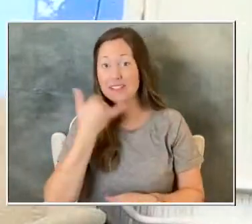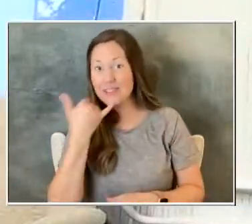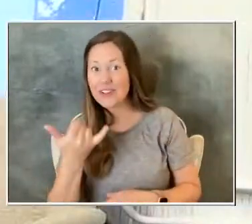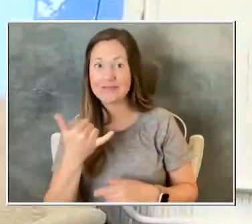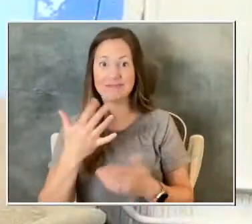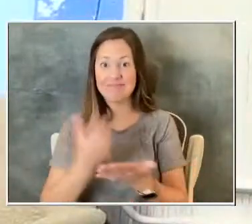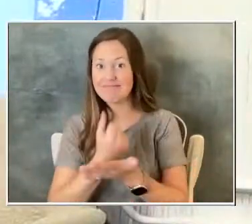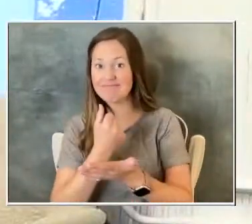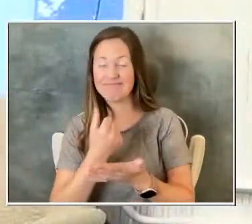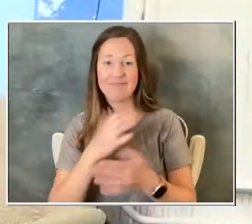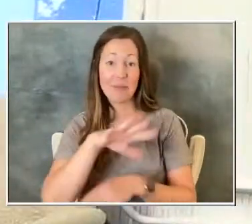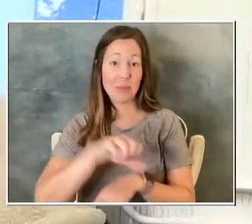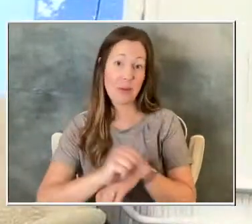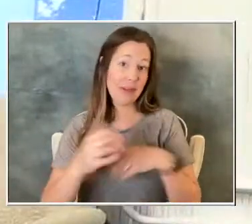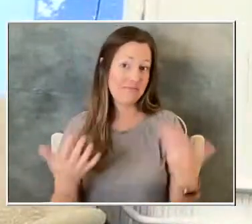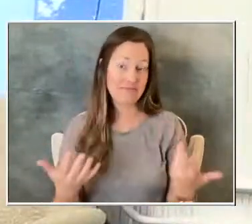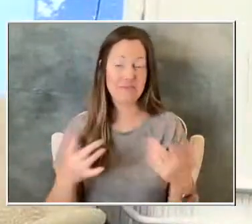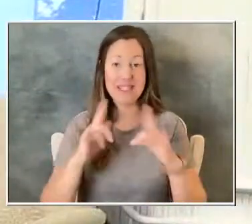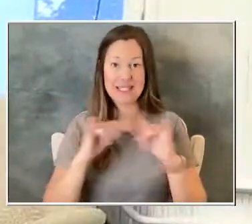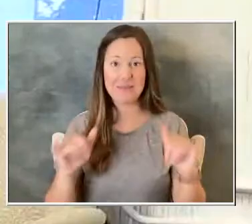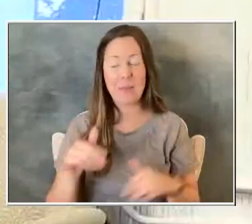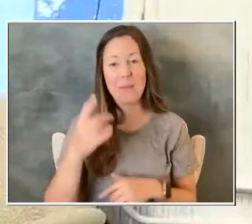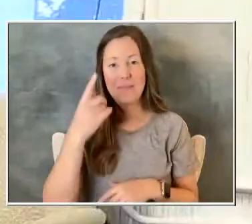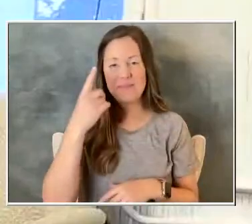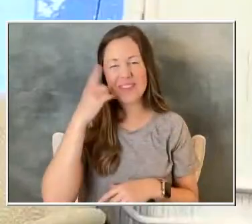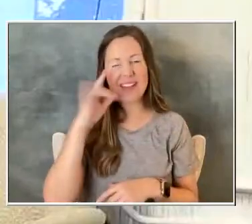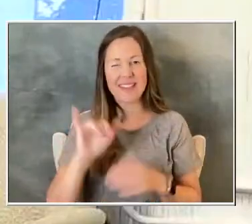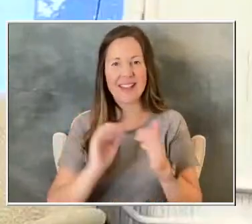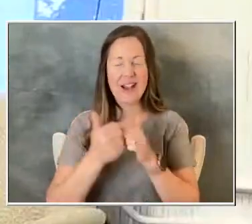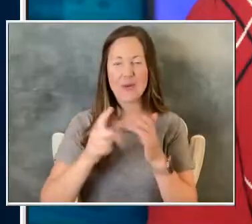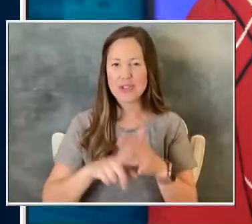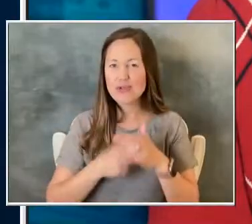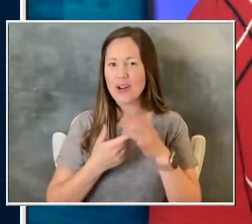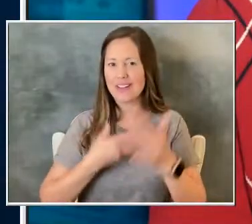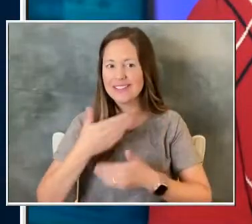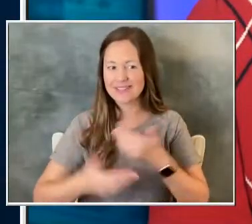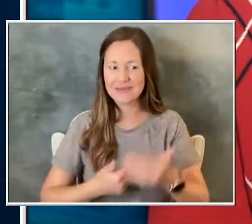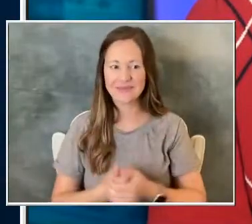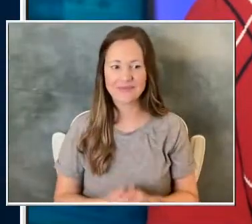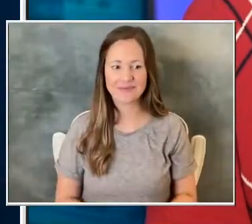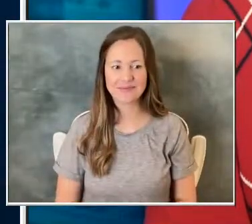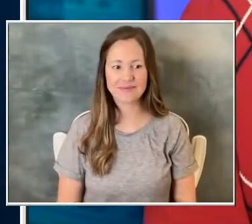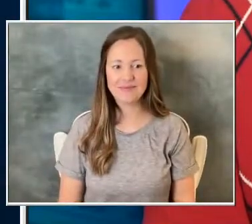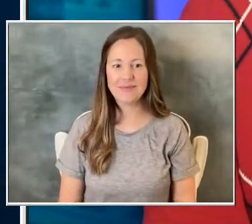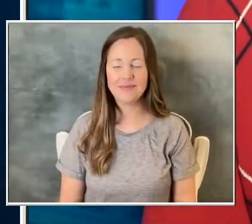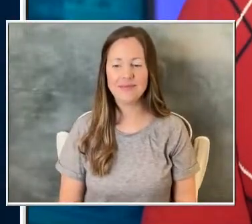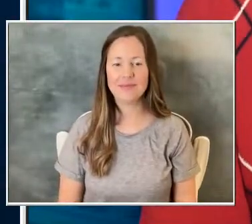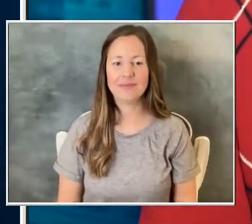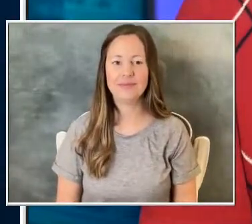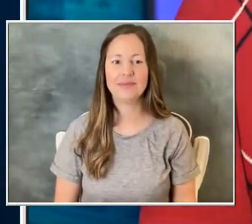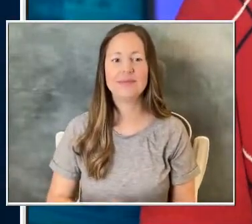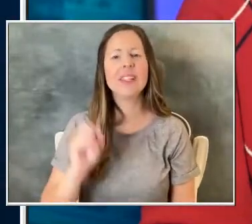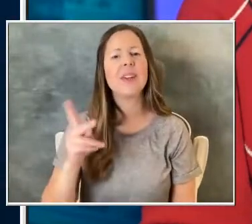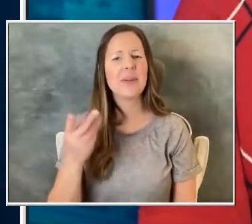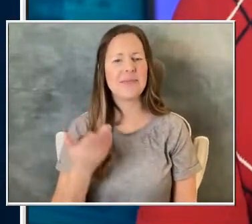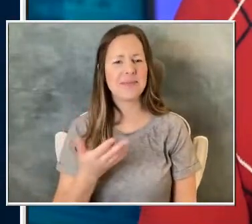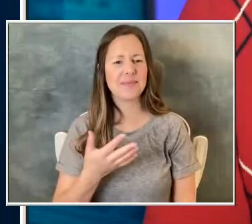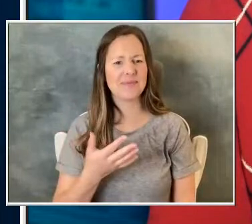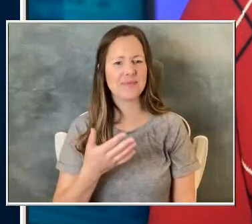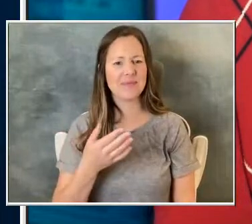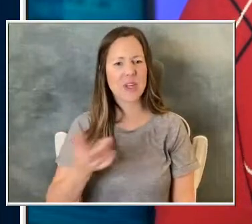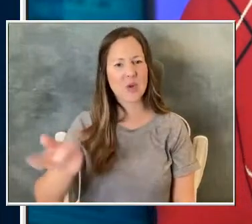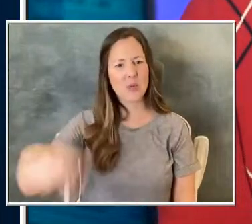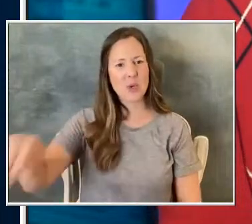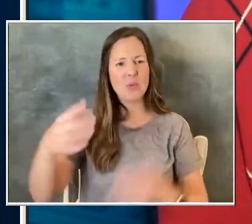our appointments. So I think that's how it all got started. So anyone can jump in on this, but were you getting